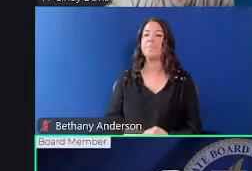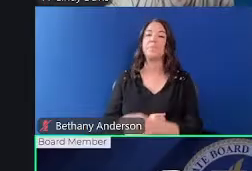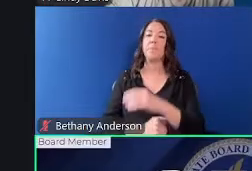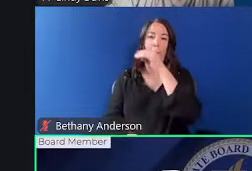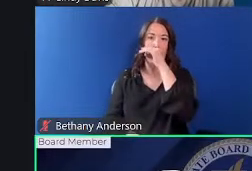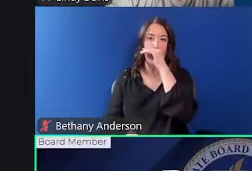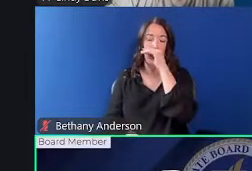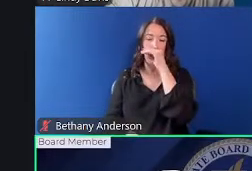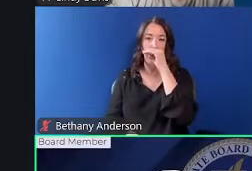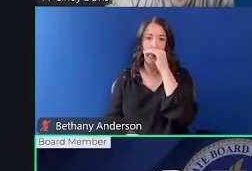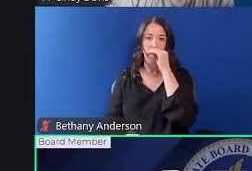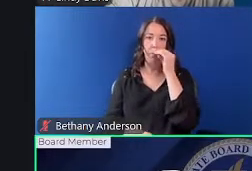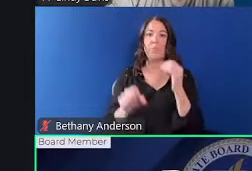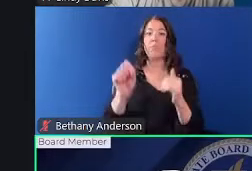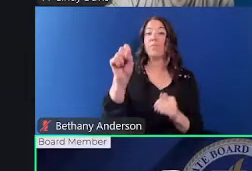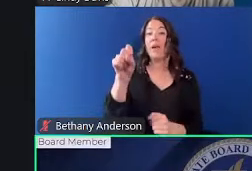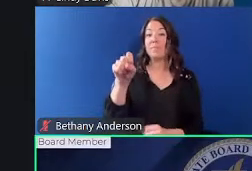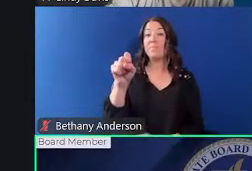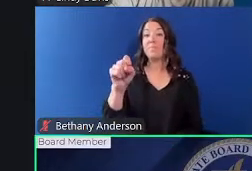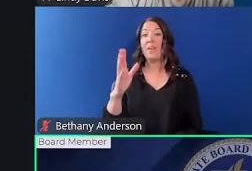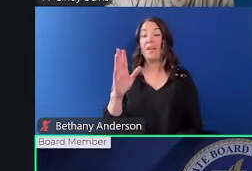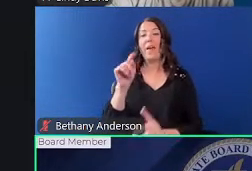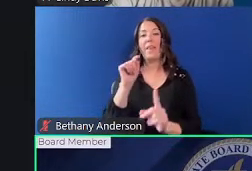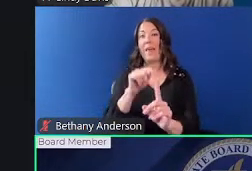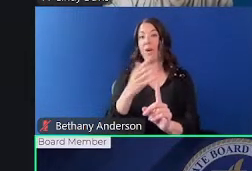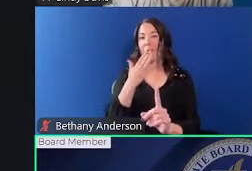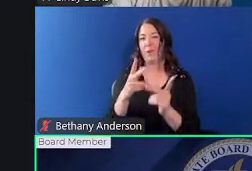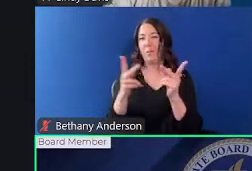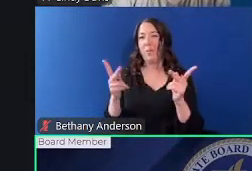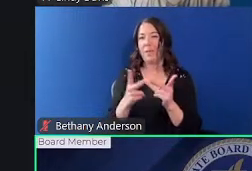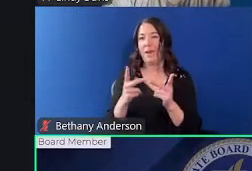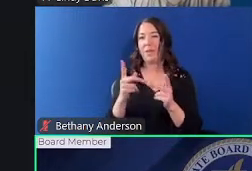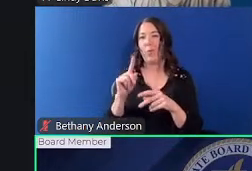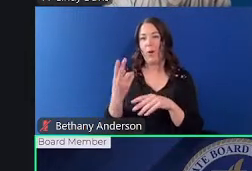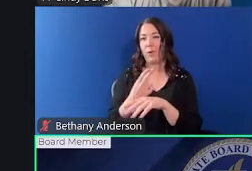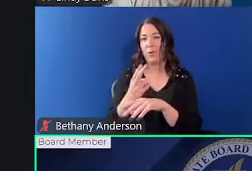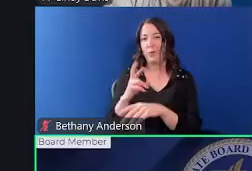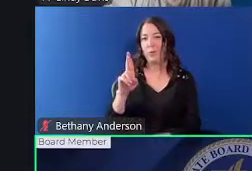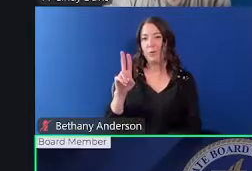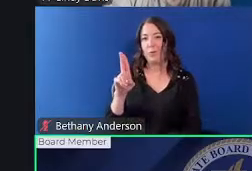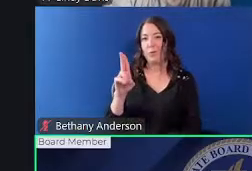And I think that could be a great place where the rubric, right, as they're comparing,